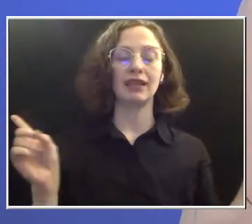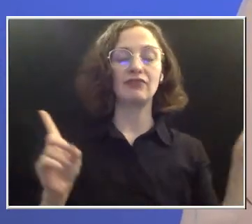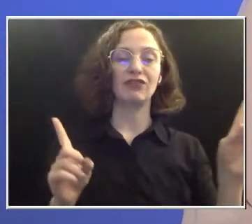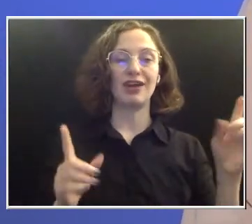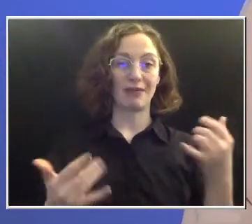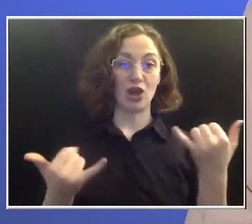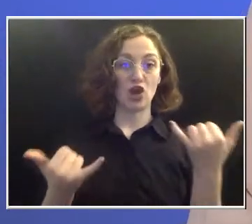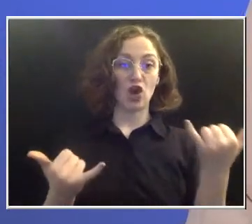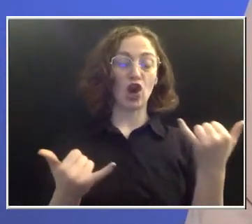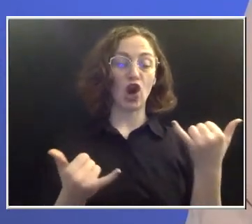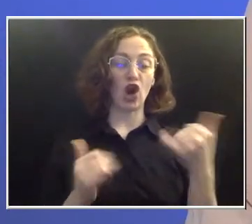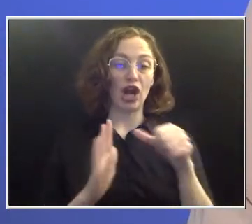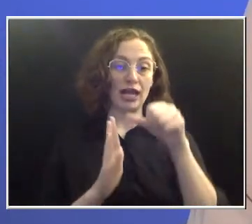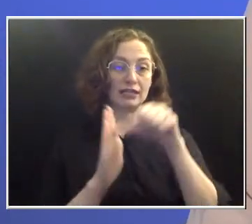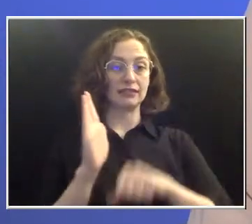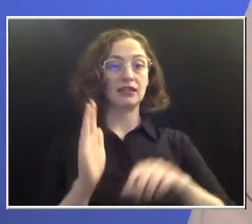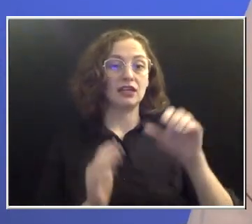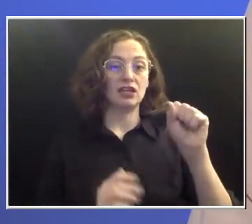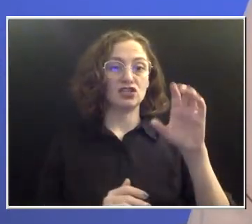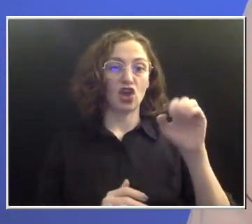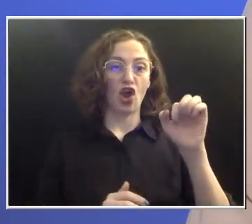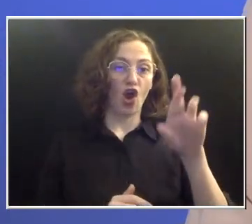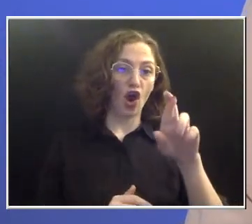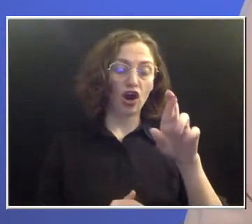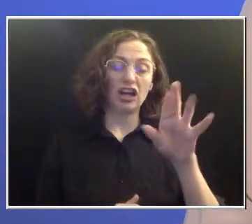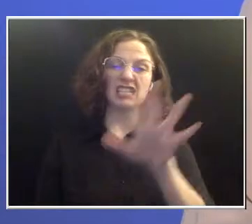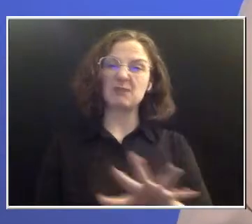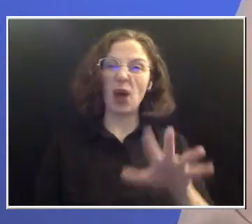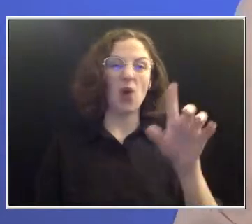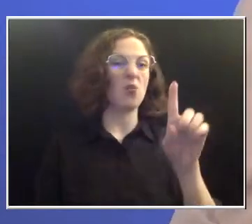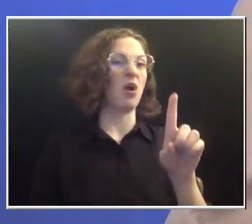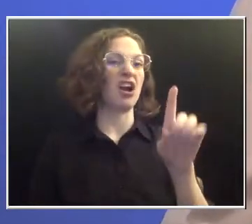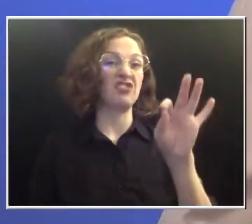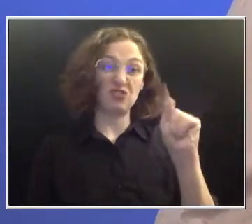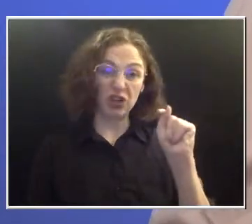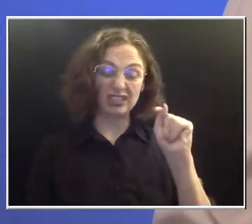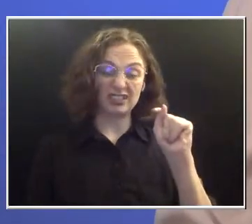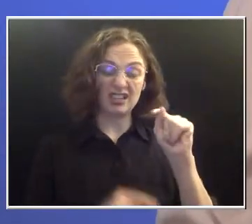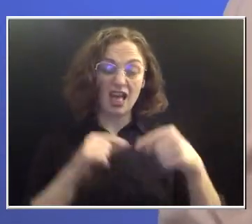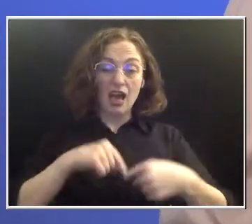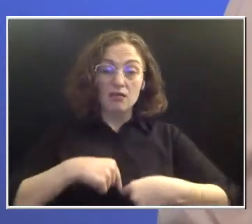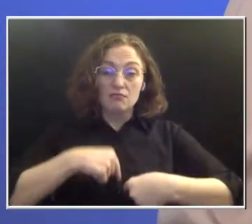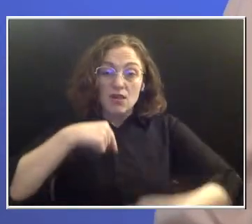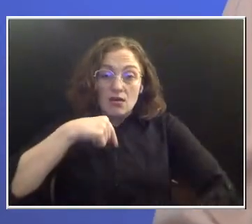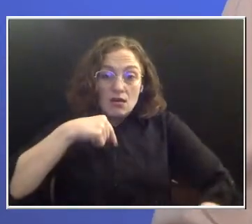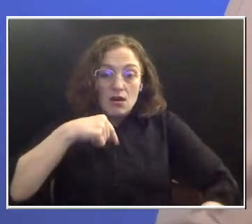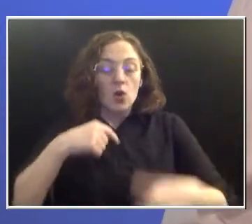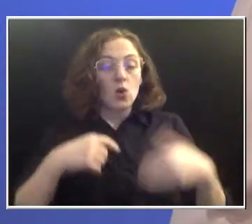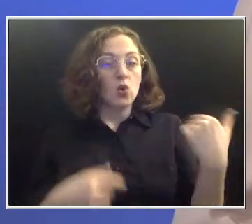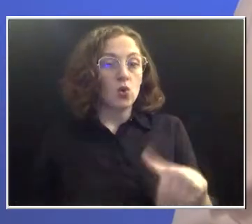to about 4 inches above my belly button. And there was, they said there was a possibility I could wake up with